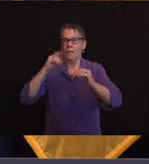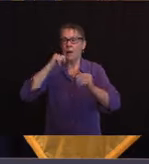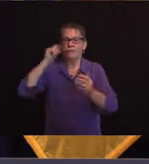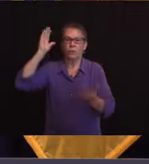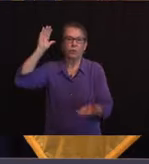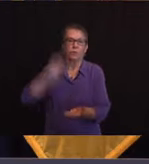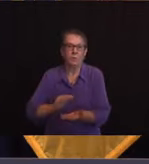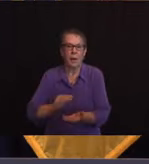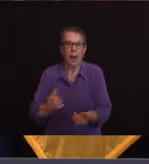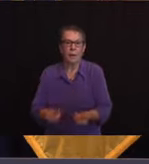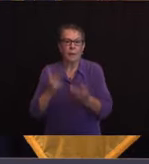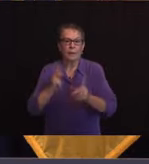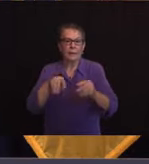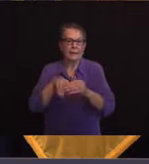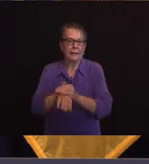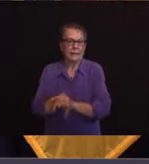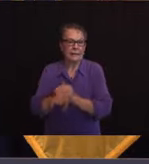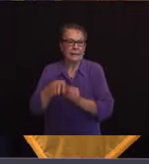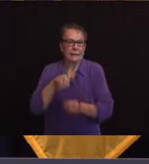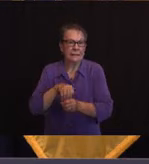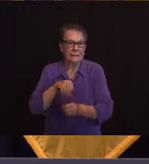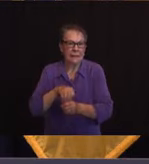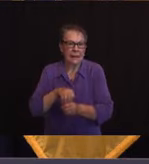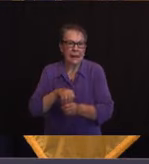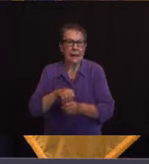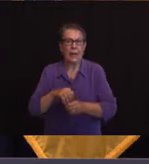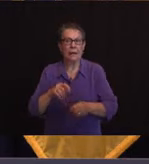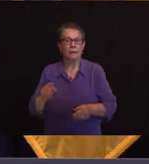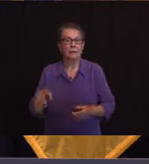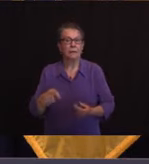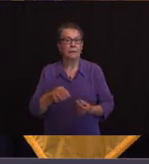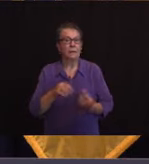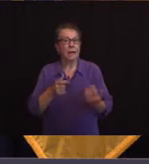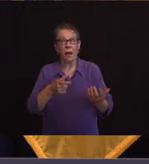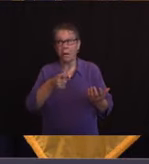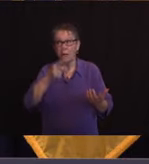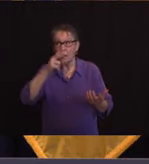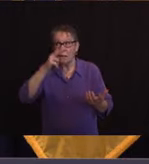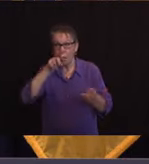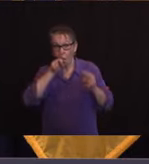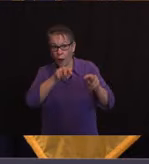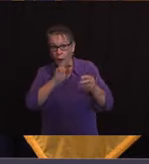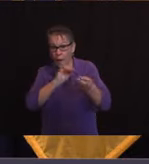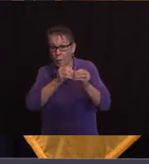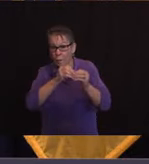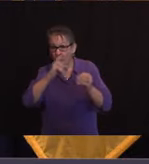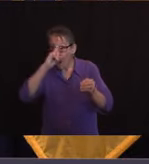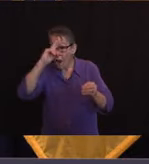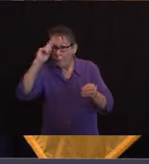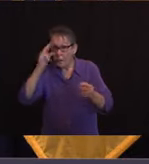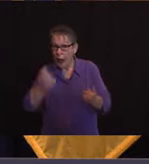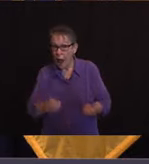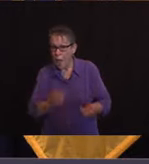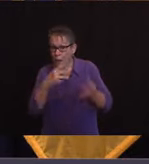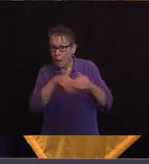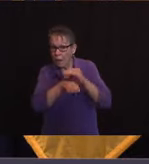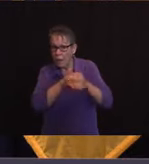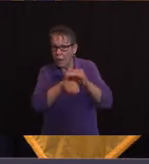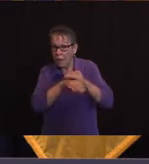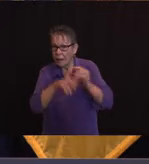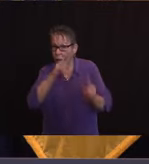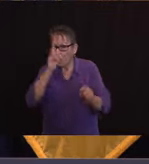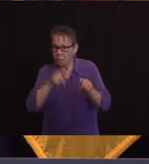specific pieces of data that we have to pay attention to, because we know exactly how many beds are filled with